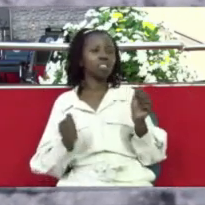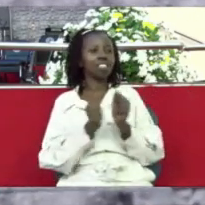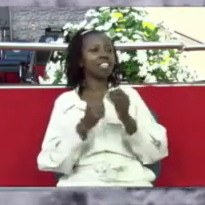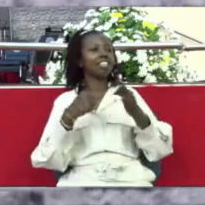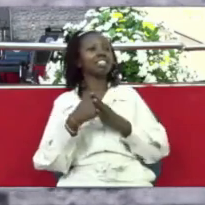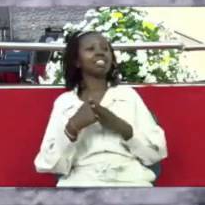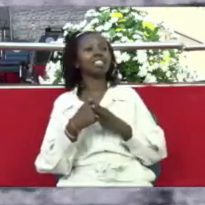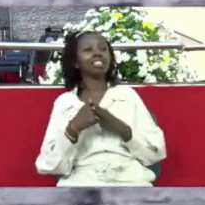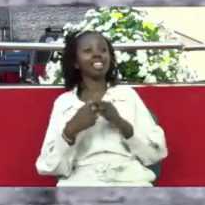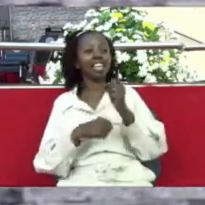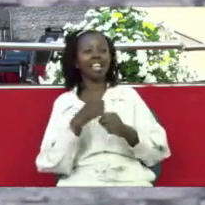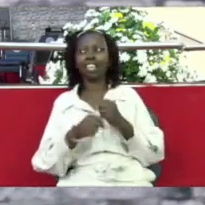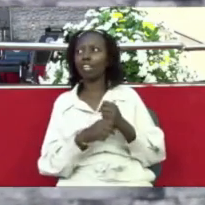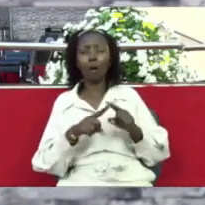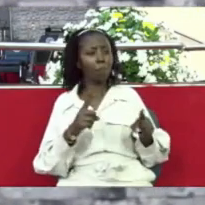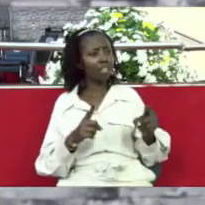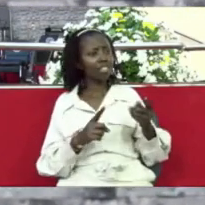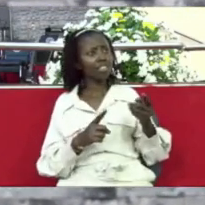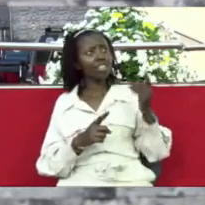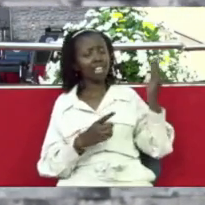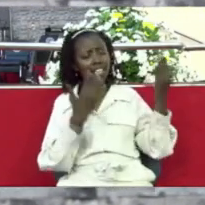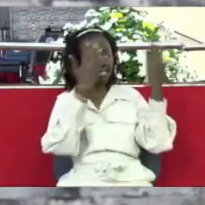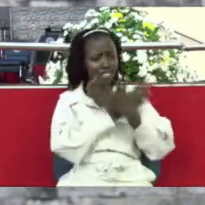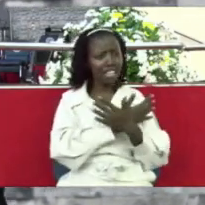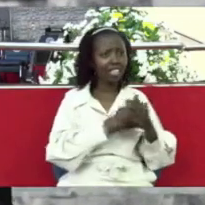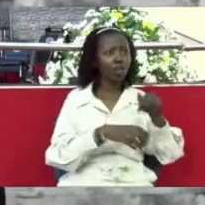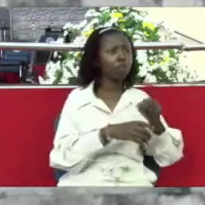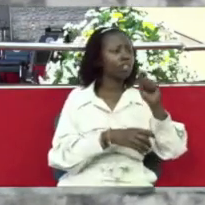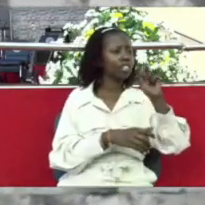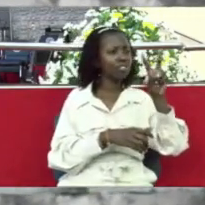that night on the television. Lakini wakati ule katika ile runinga.